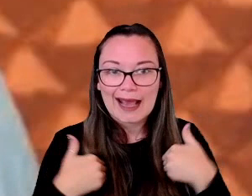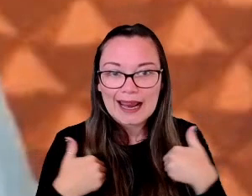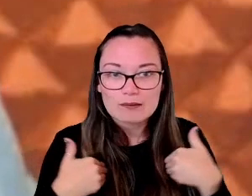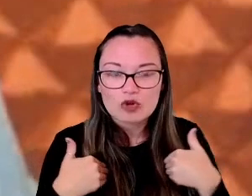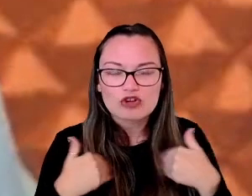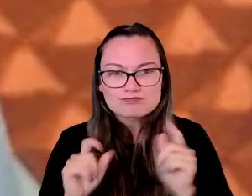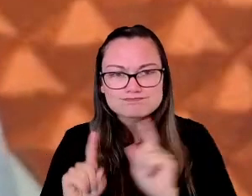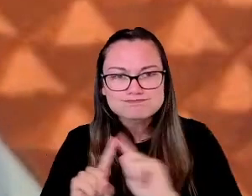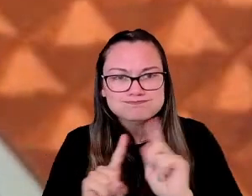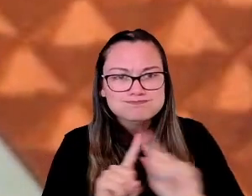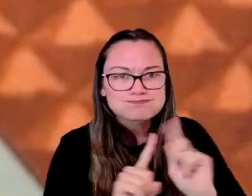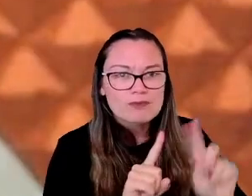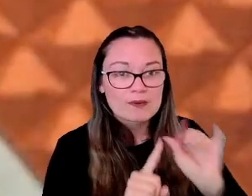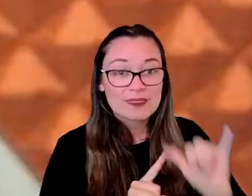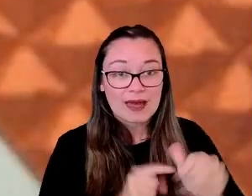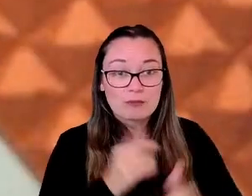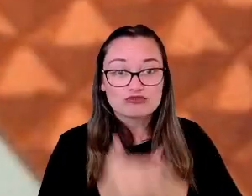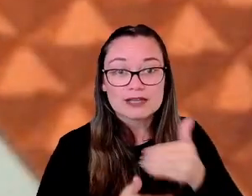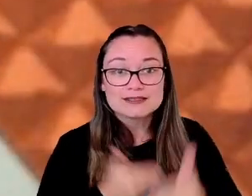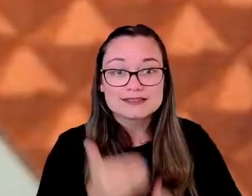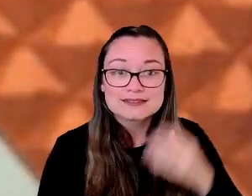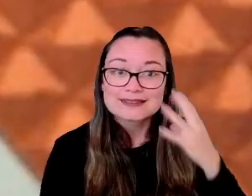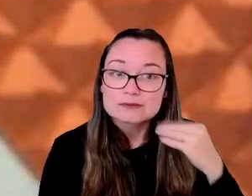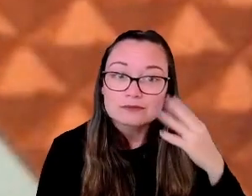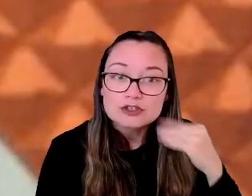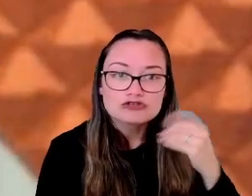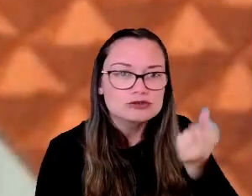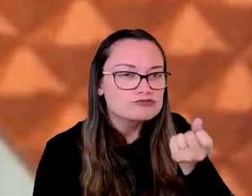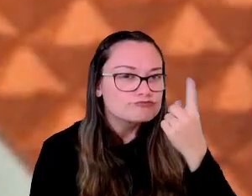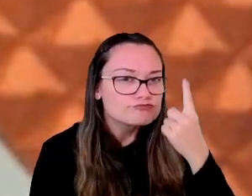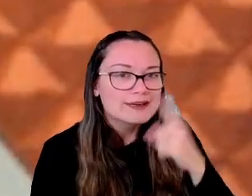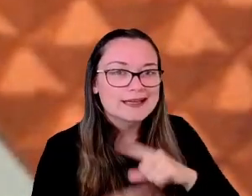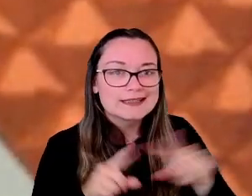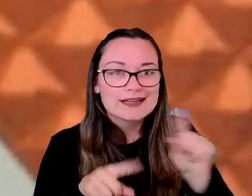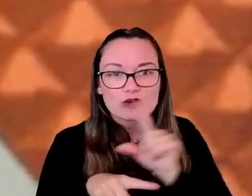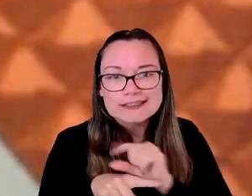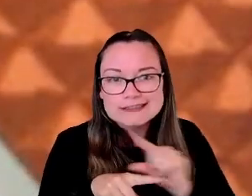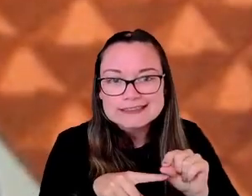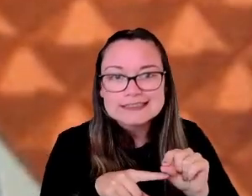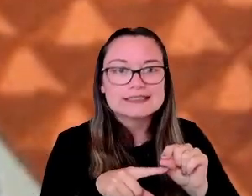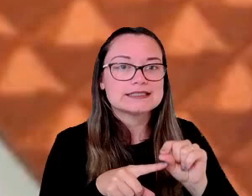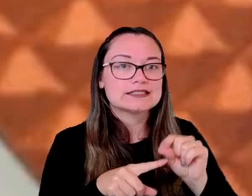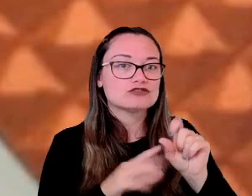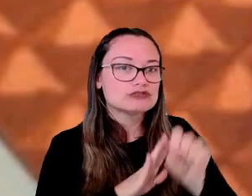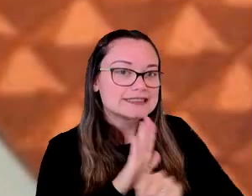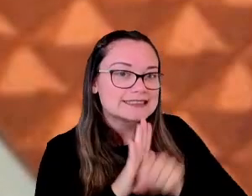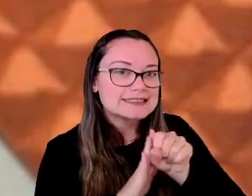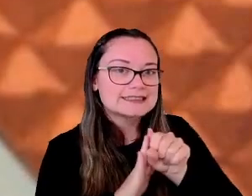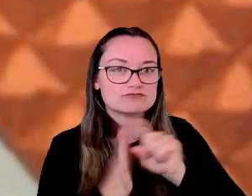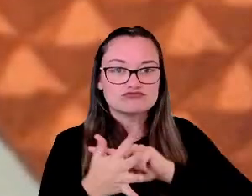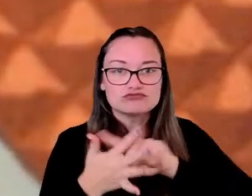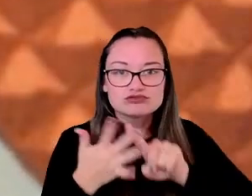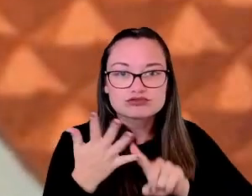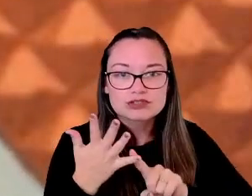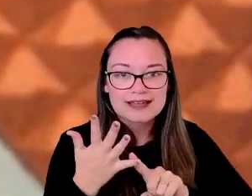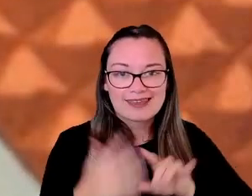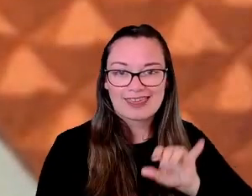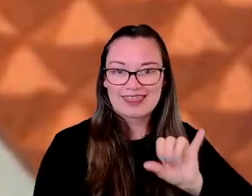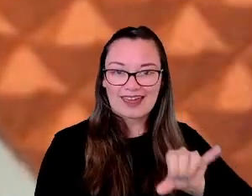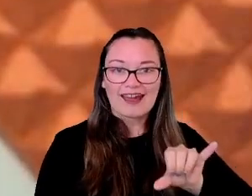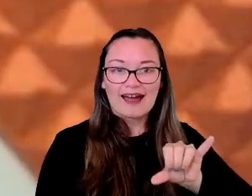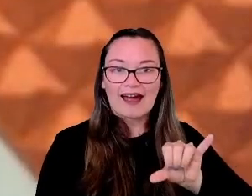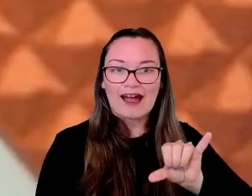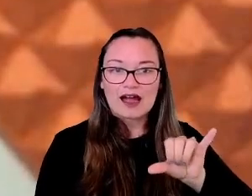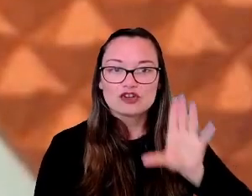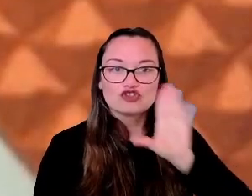gone through that whole process, and know the different types of seeds, for instance, that are out there, then that is a skill you're going to need